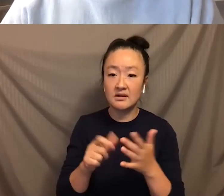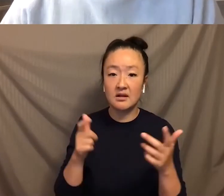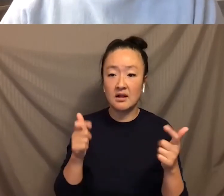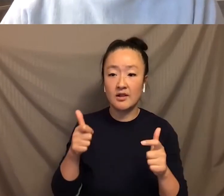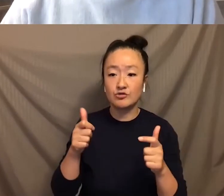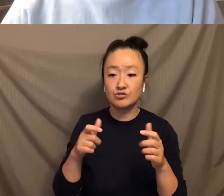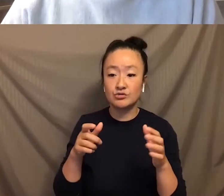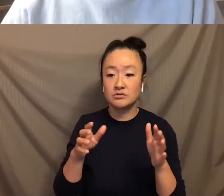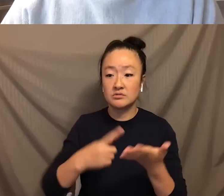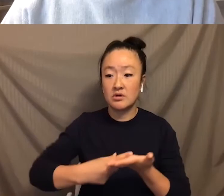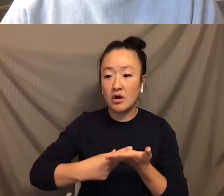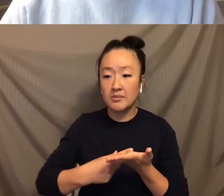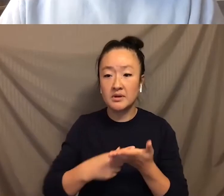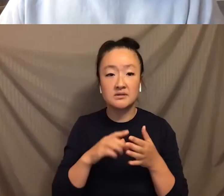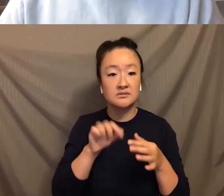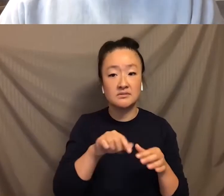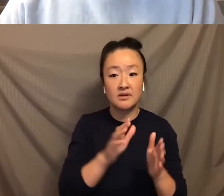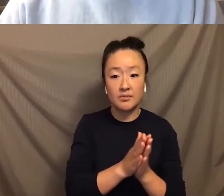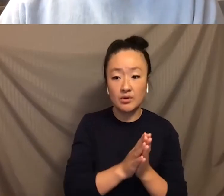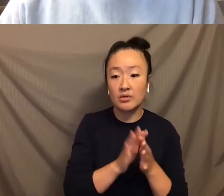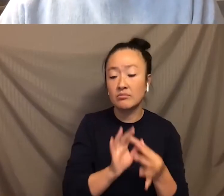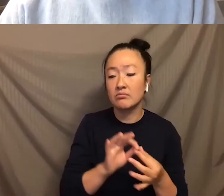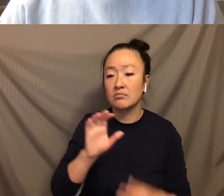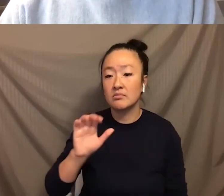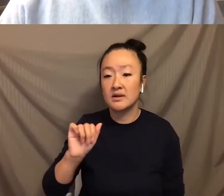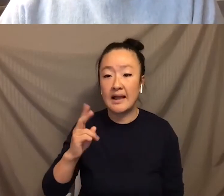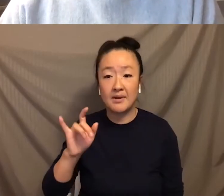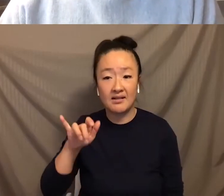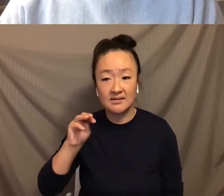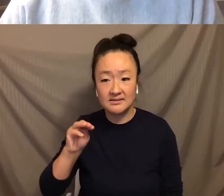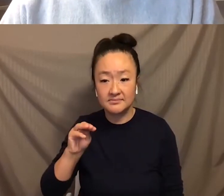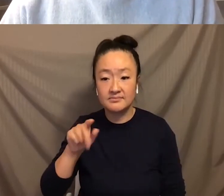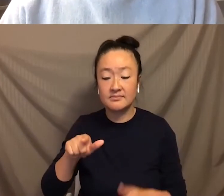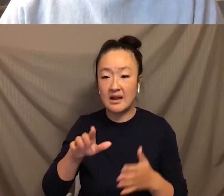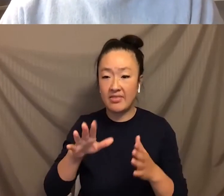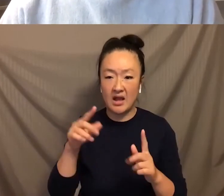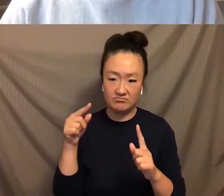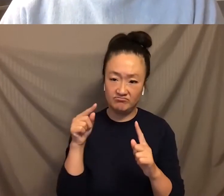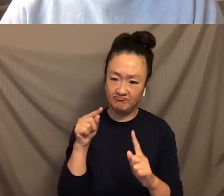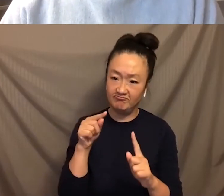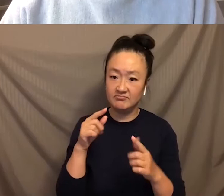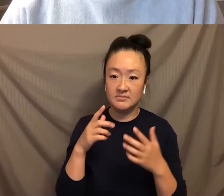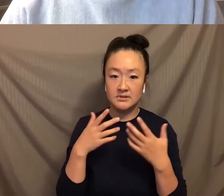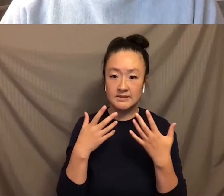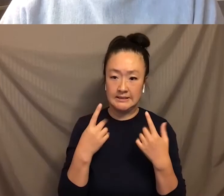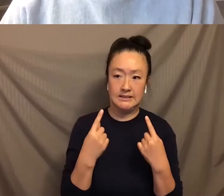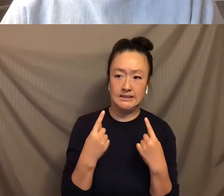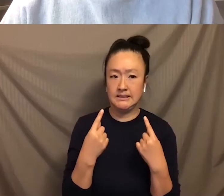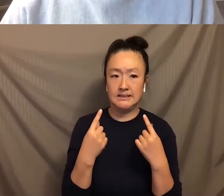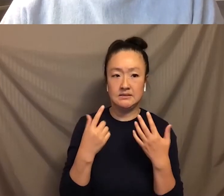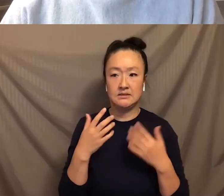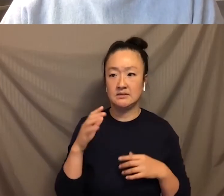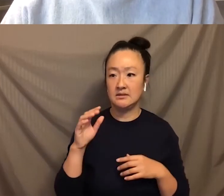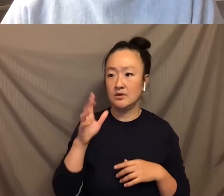about capitalism and the pressures that it puts upon immigrants and immigrant women in particular to